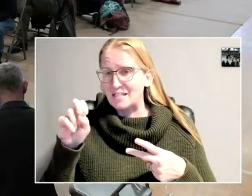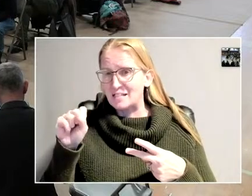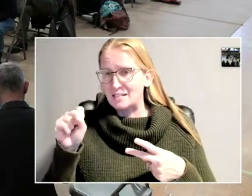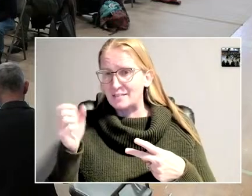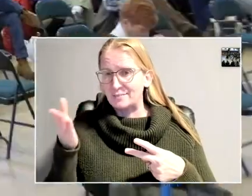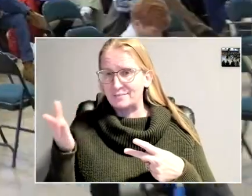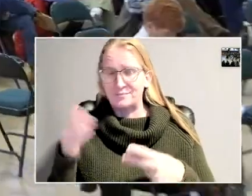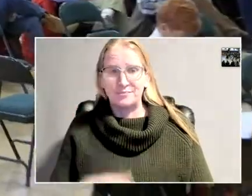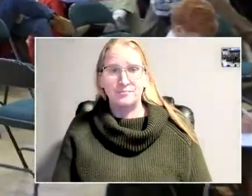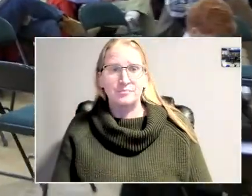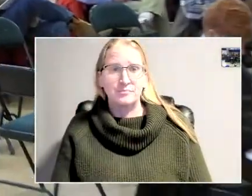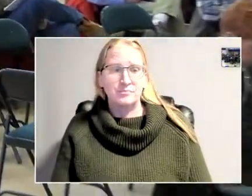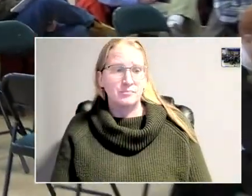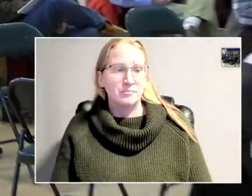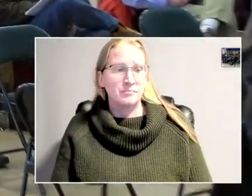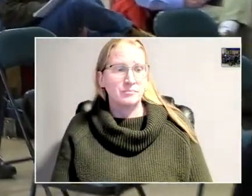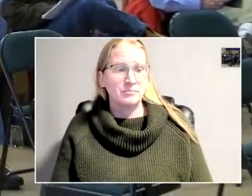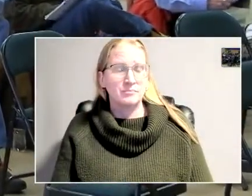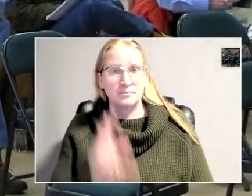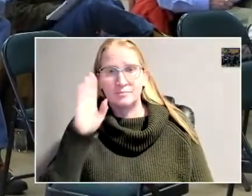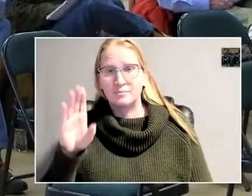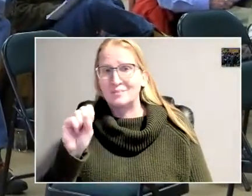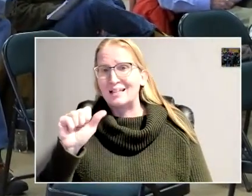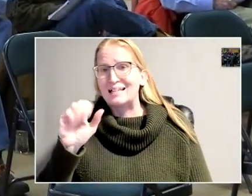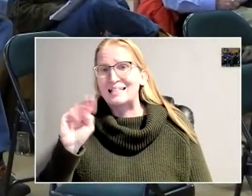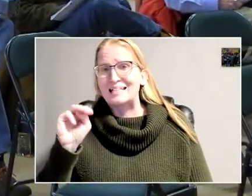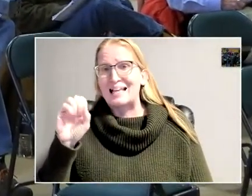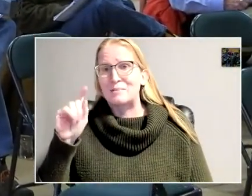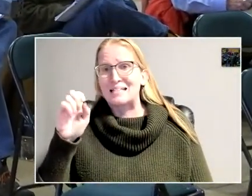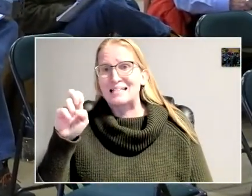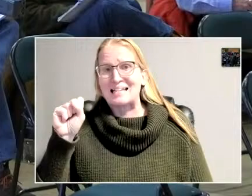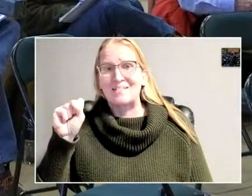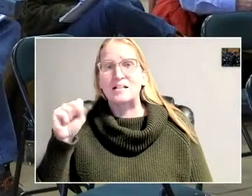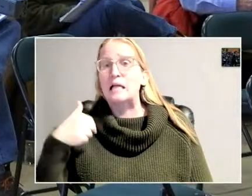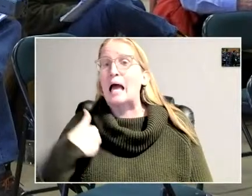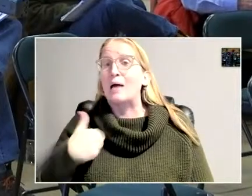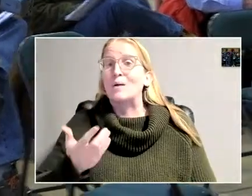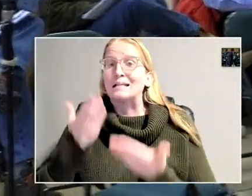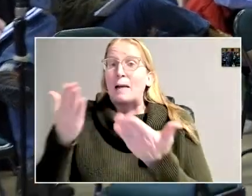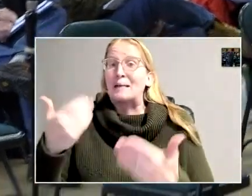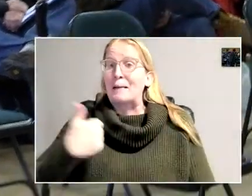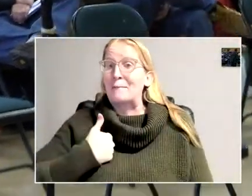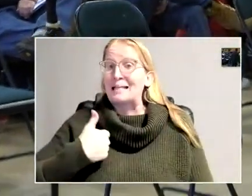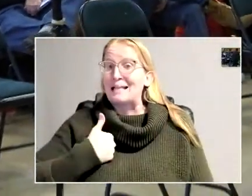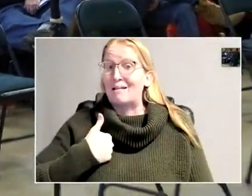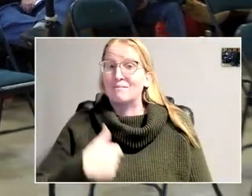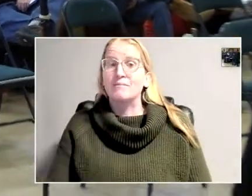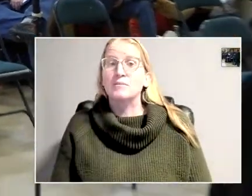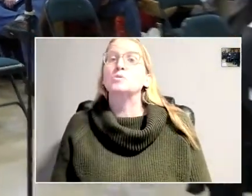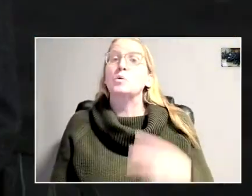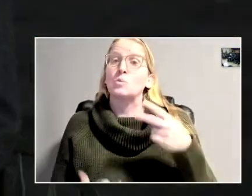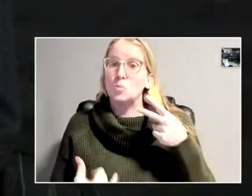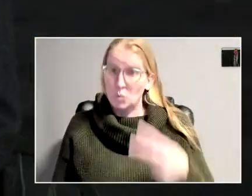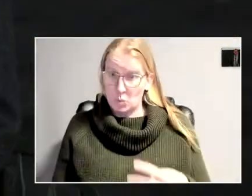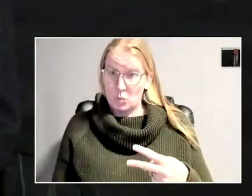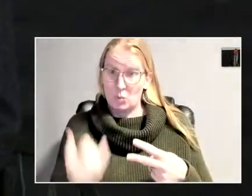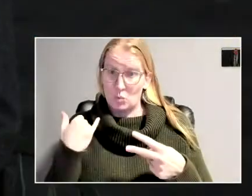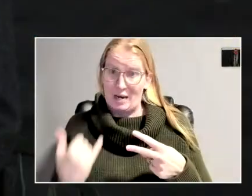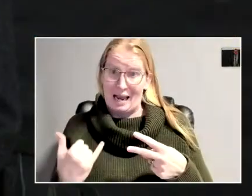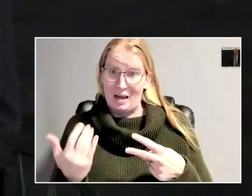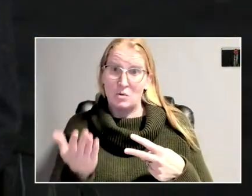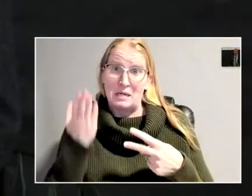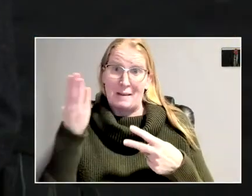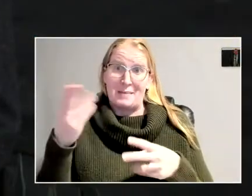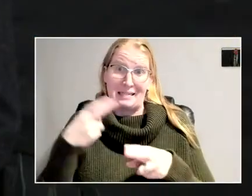Stevens Sam Stevens District 9 I'll go ahead and nominate myself thank you we now have two nominations for Capital grants review